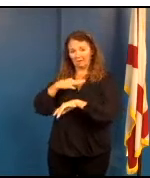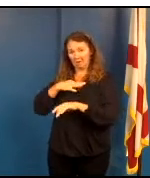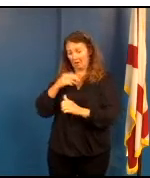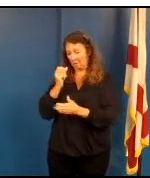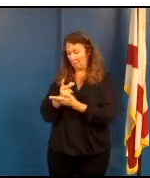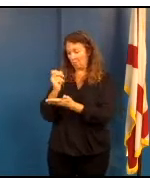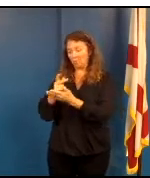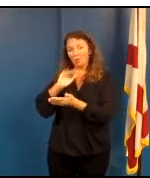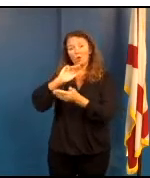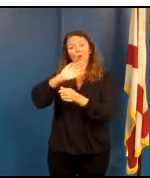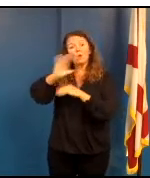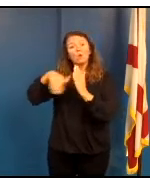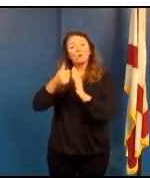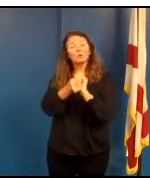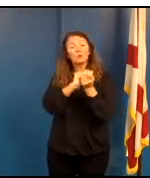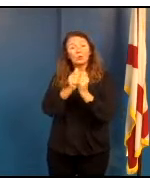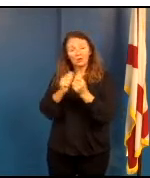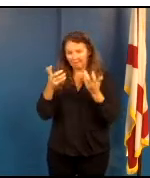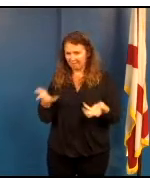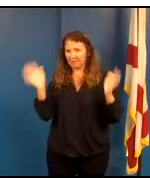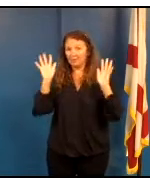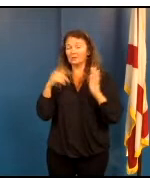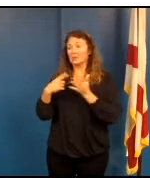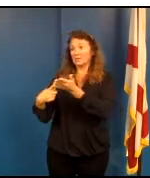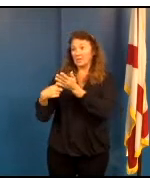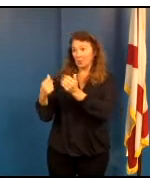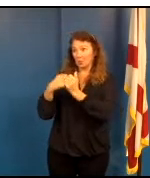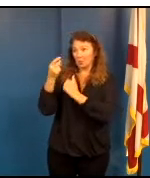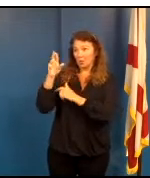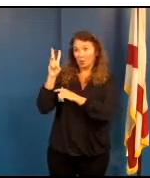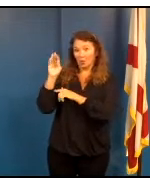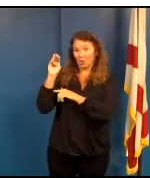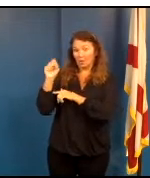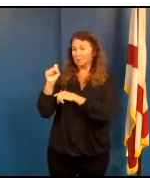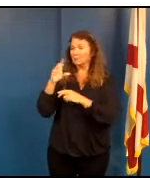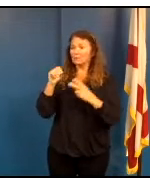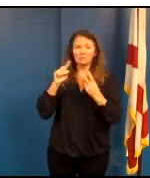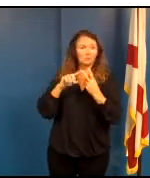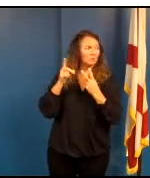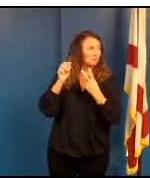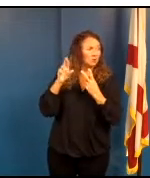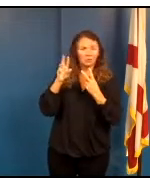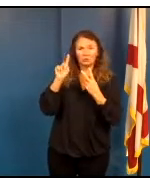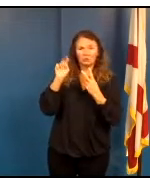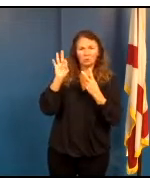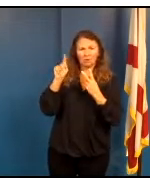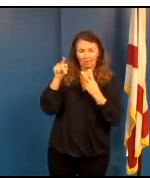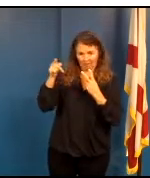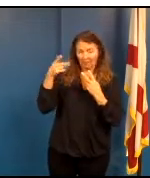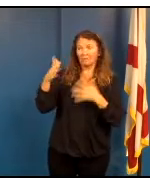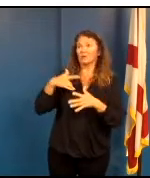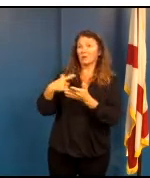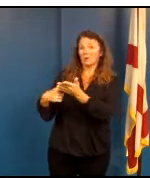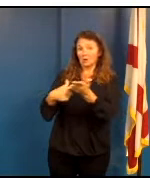revision. Once we've completed discussions with Dr. Williams and Dr. Leo Troff, and it receives their